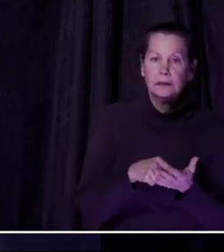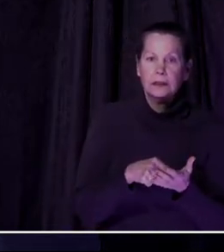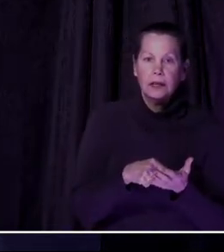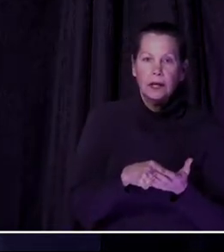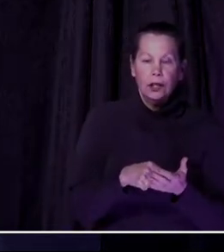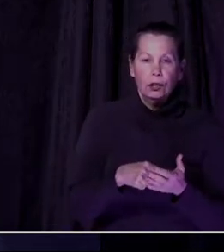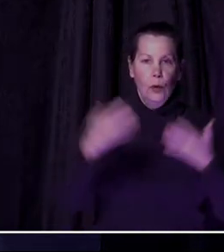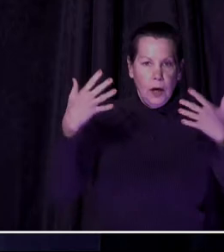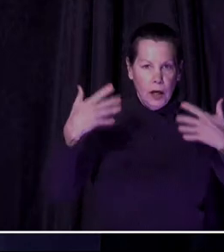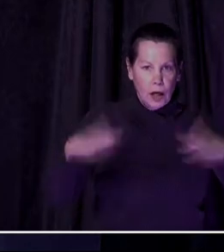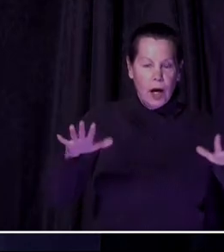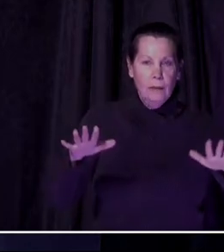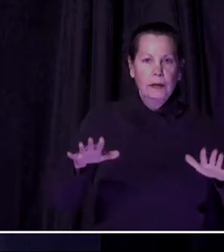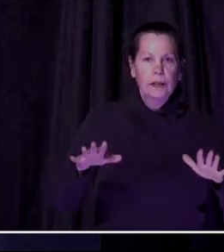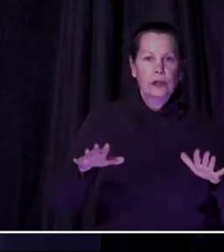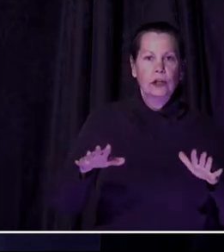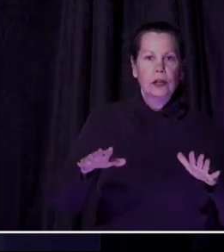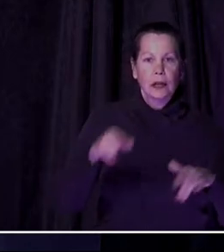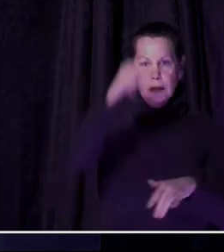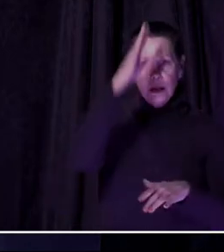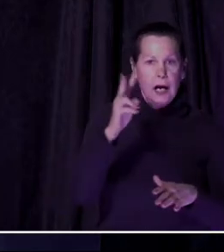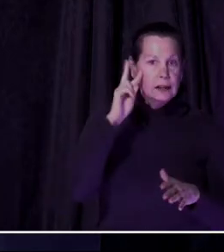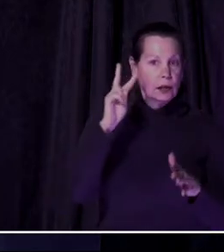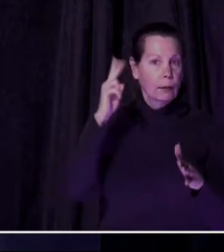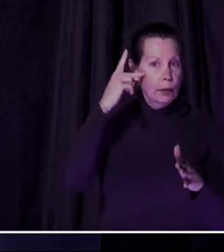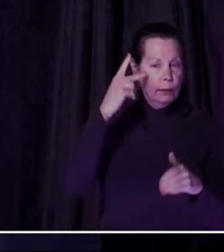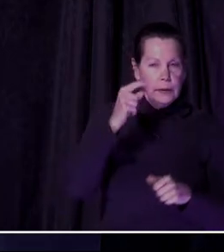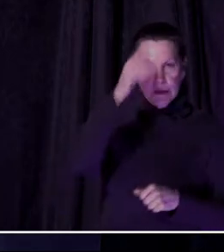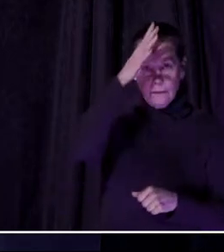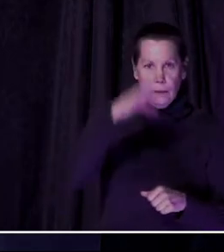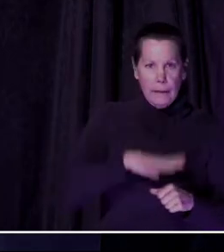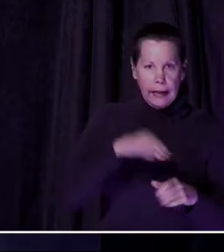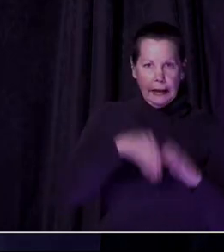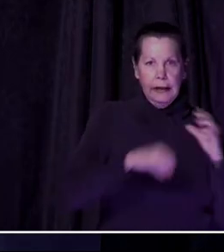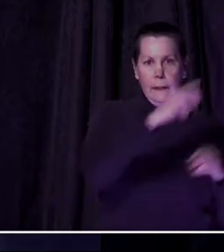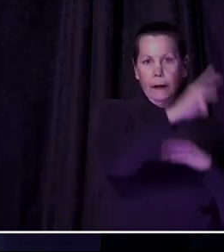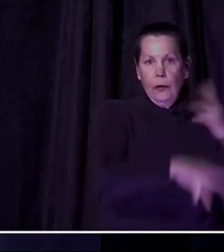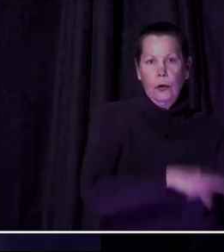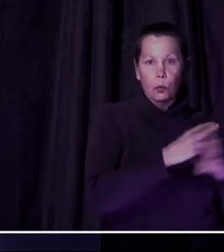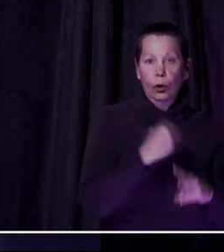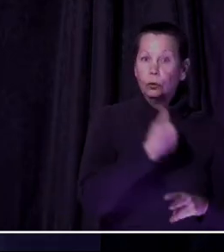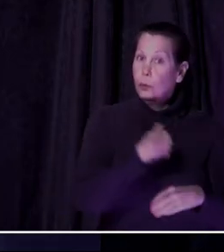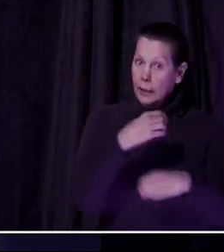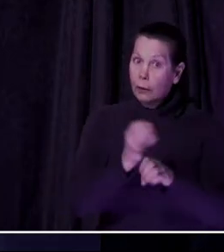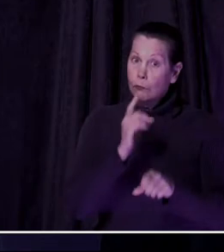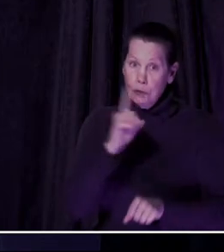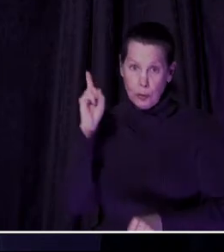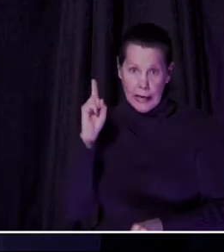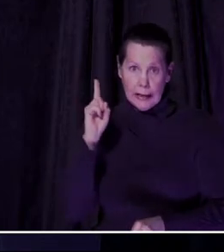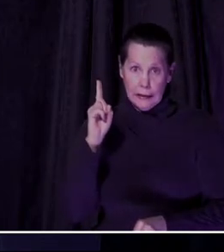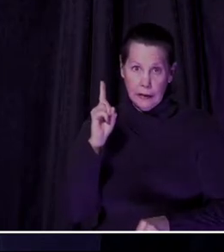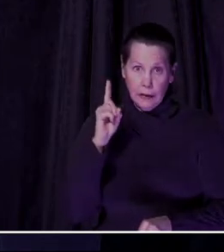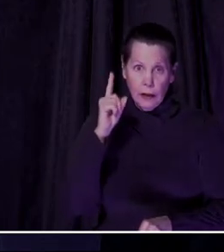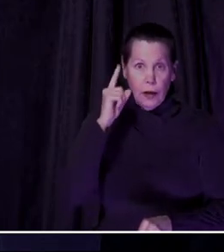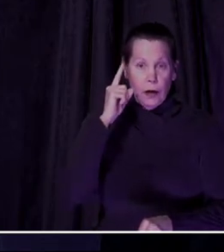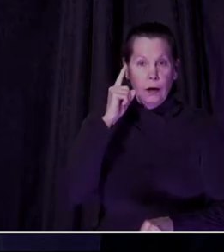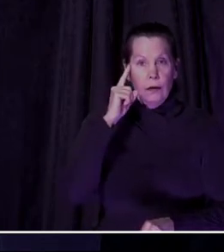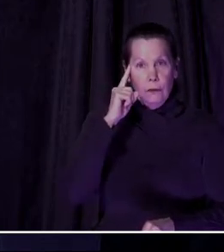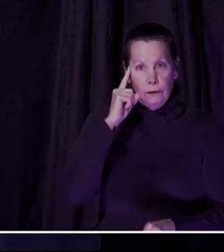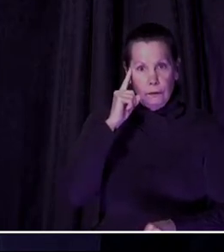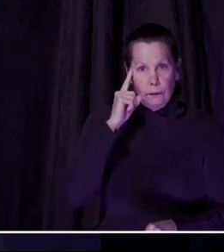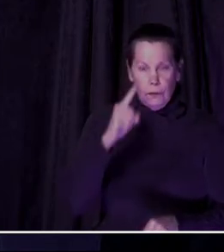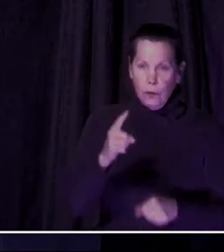accomplish God's purpose for man in the world. We were created, Lifepoint, to reign,